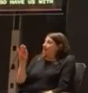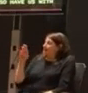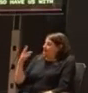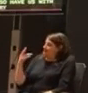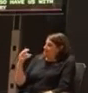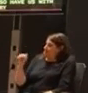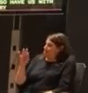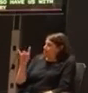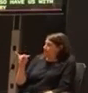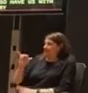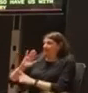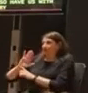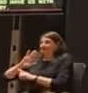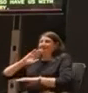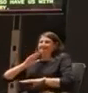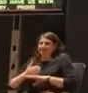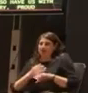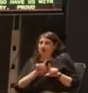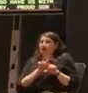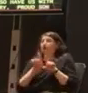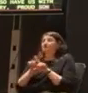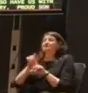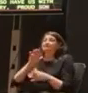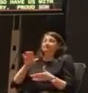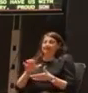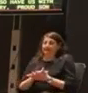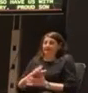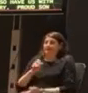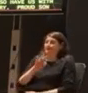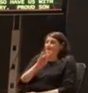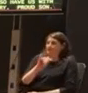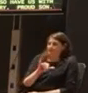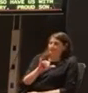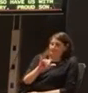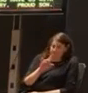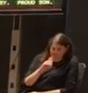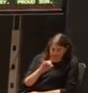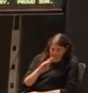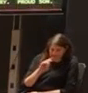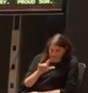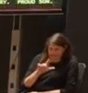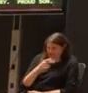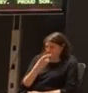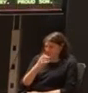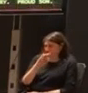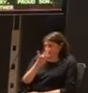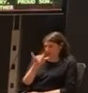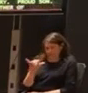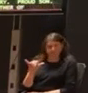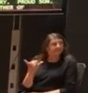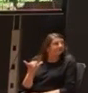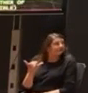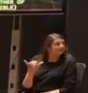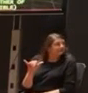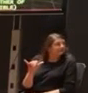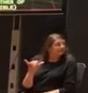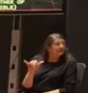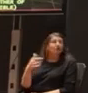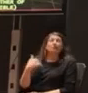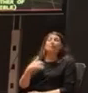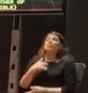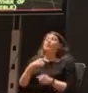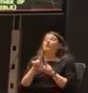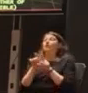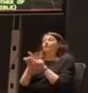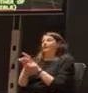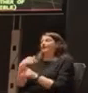proud son and the husband of Marilyn Henry, the illustrator of Tributes. And we have,